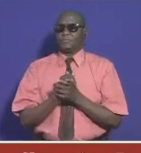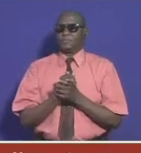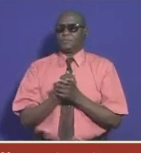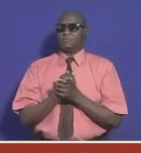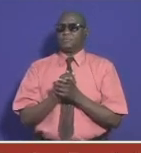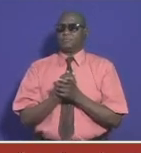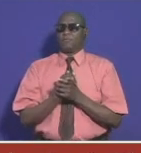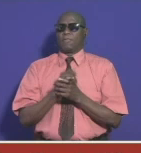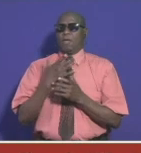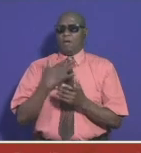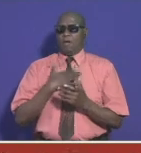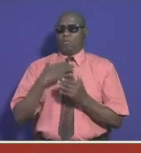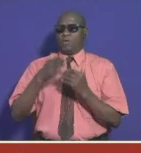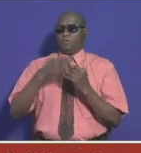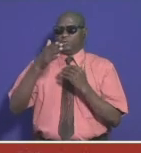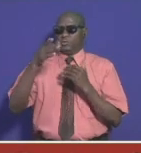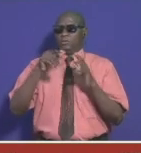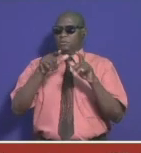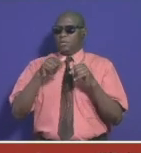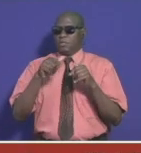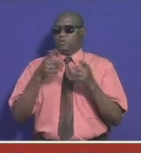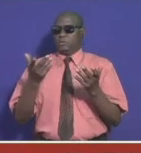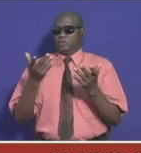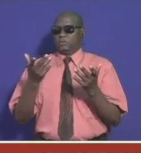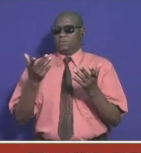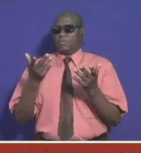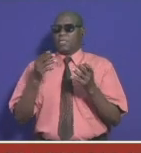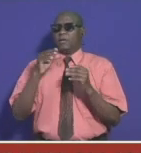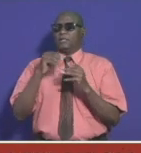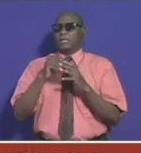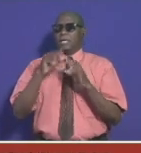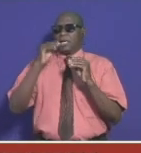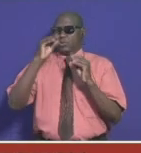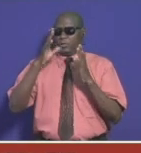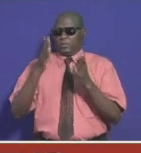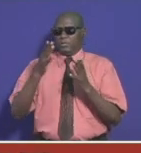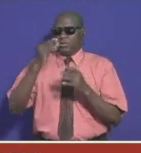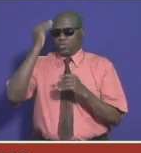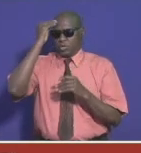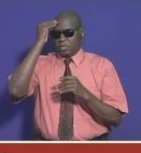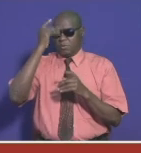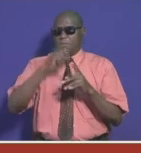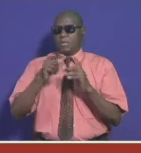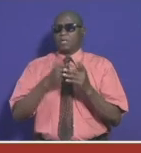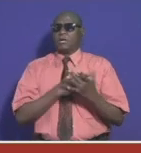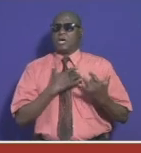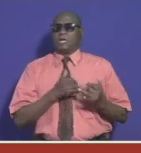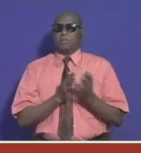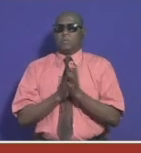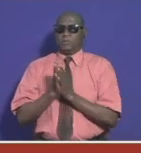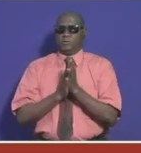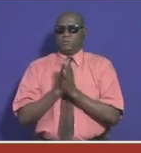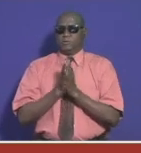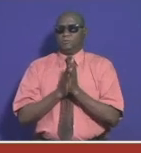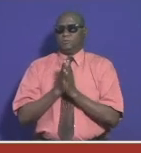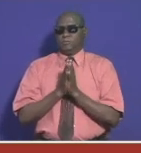imperative. Our future demands educators who are not just knowledgeable, but also passionate, adaptable,